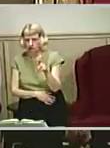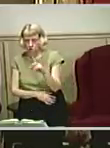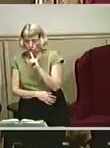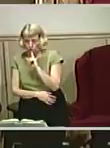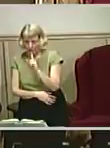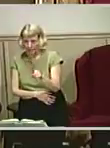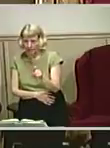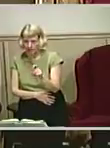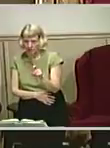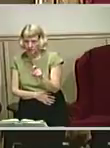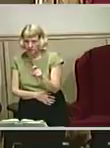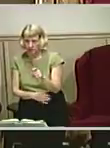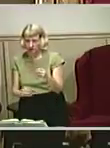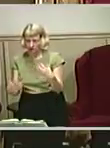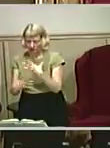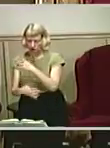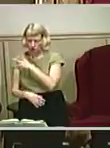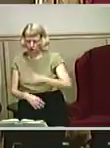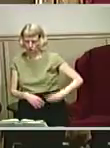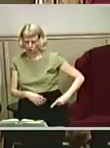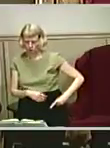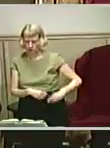Really, do we fear the Lord?